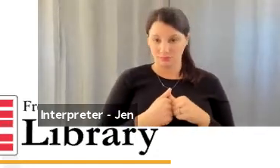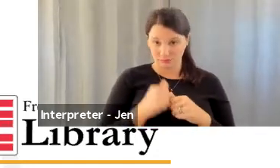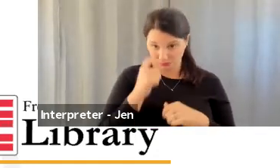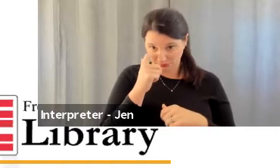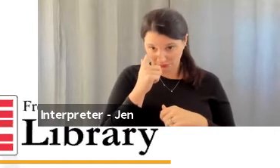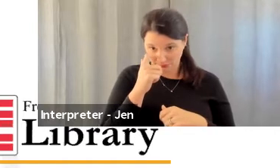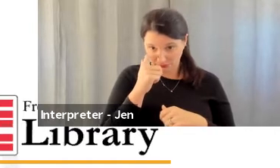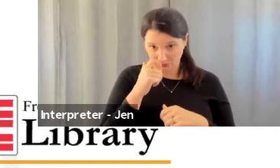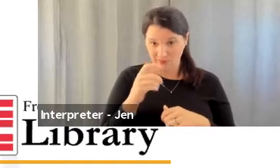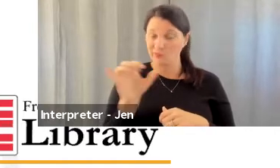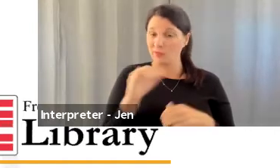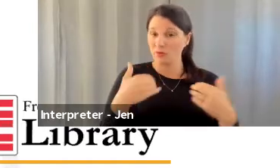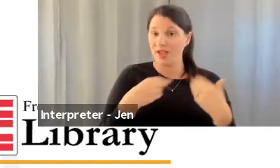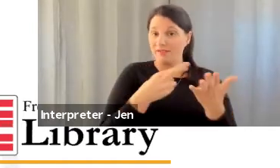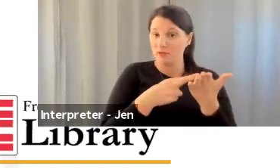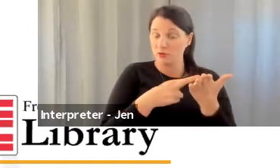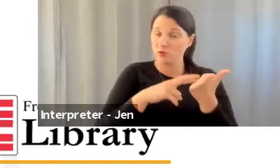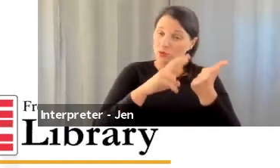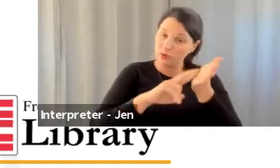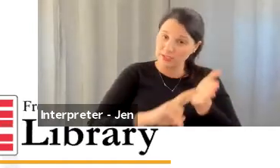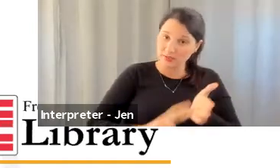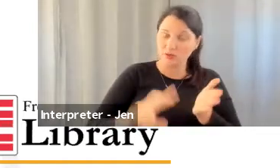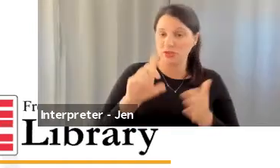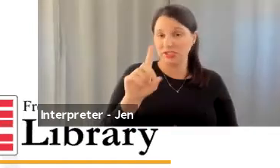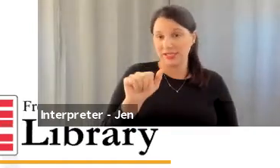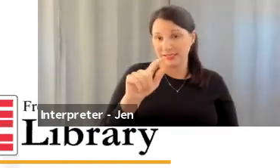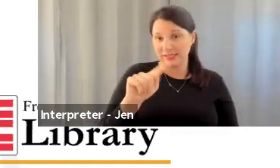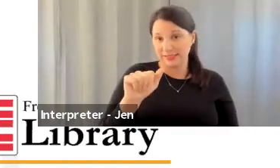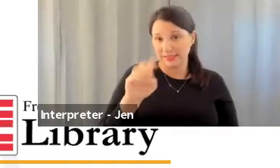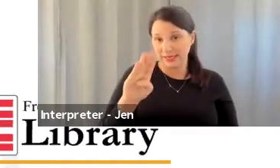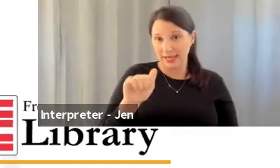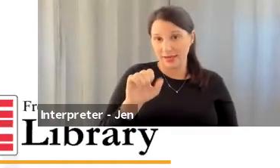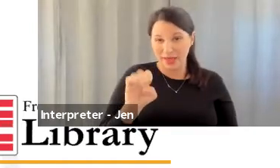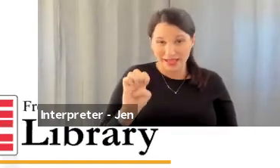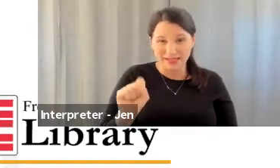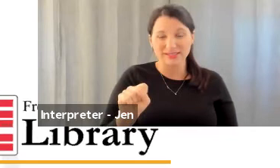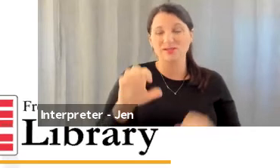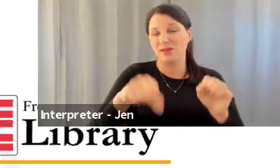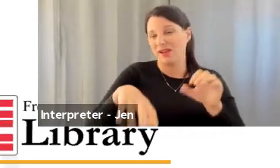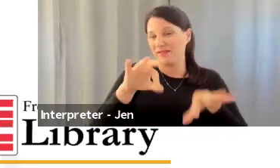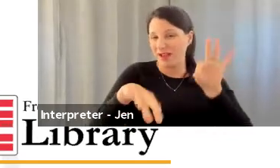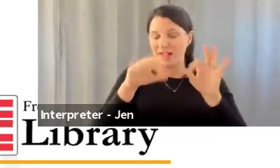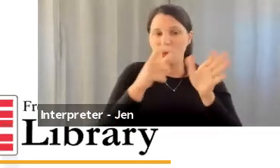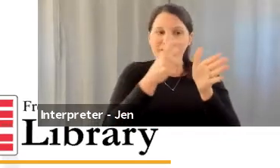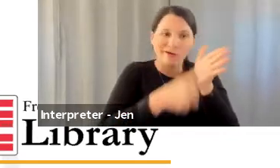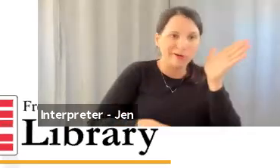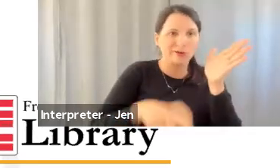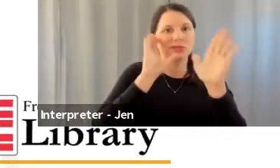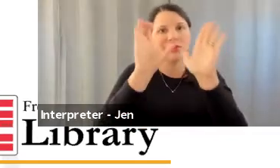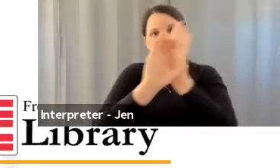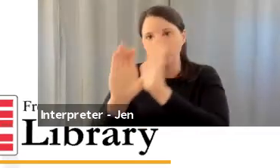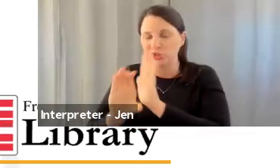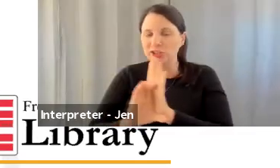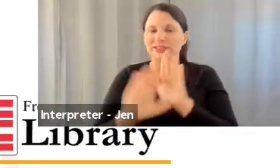We also have research databases that you can use, where you can find articles, images, streaming video and audio,